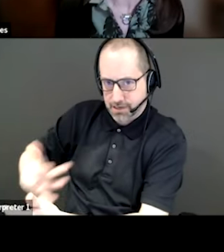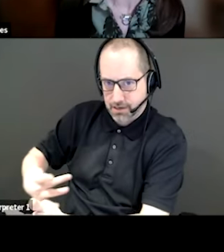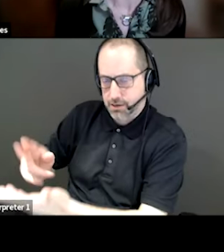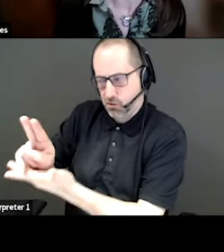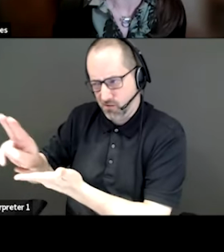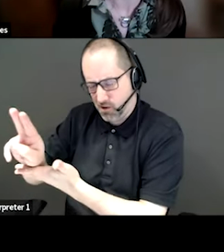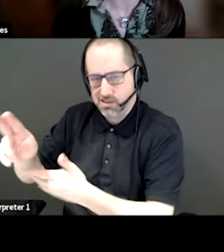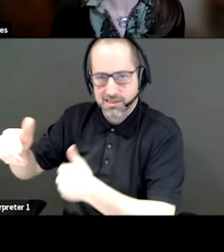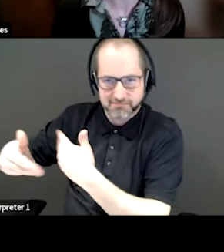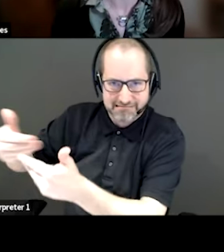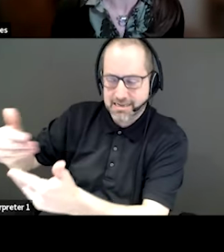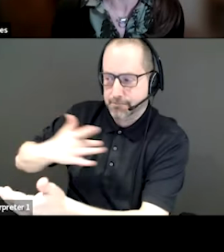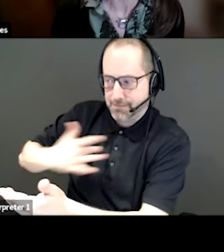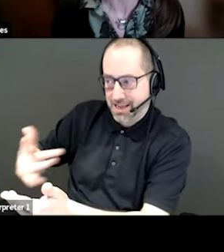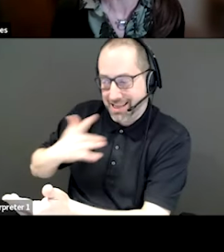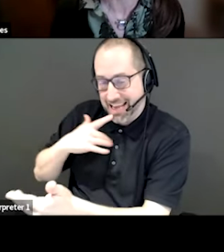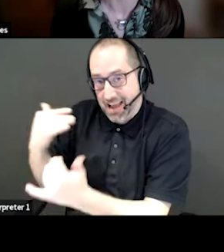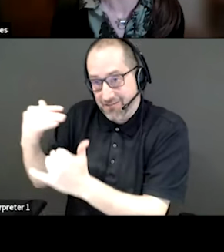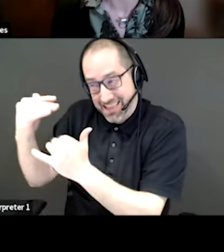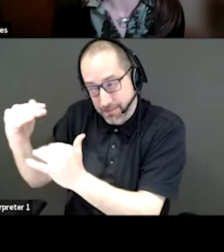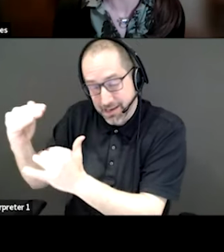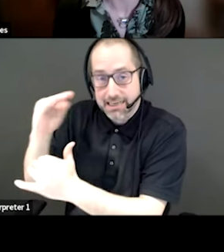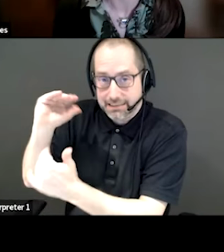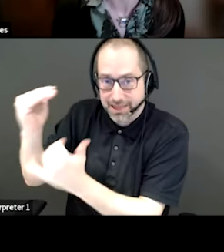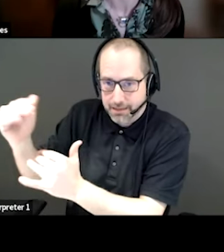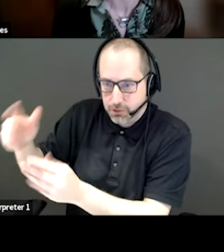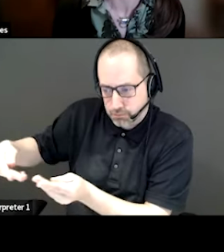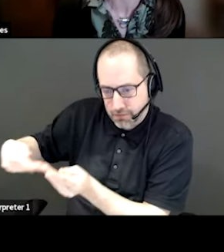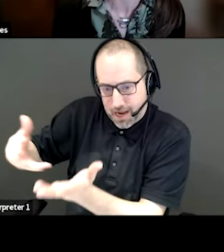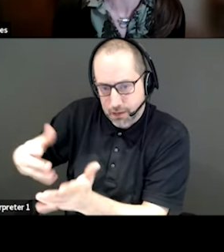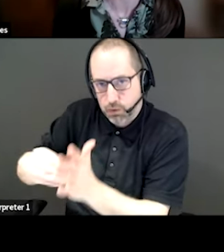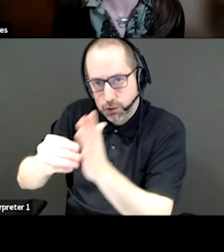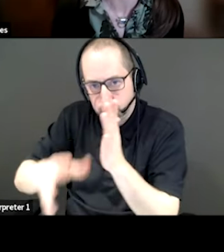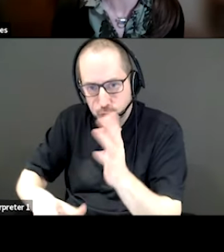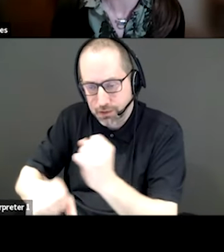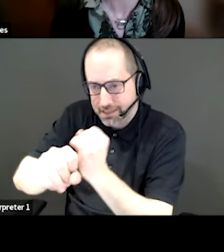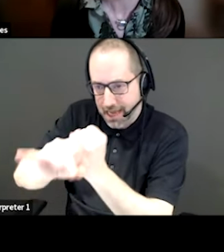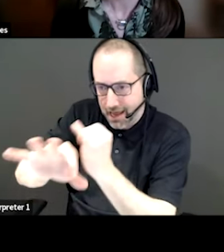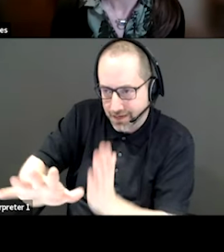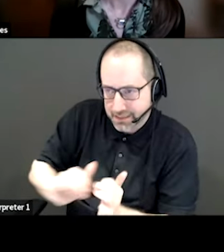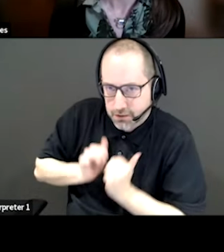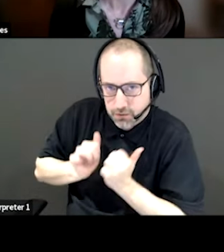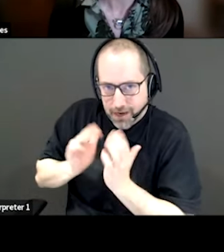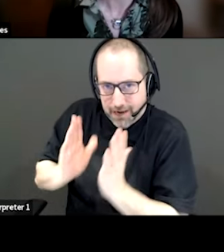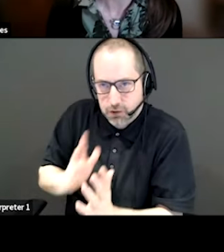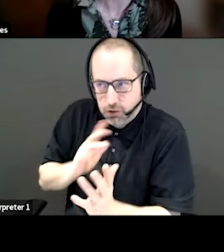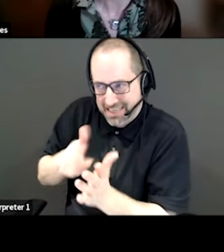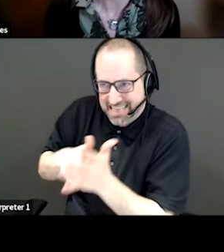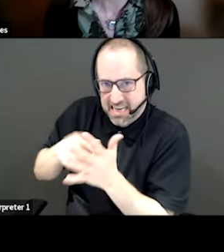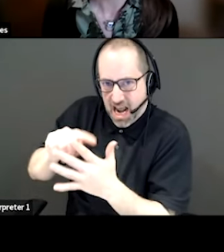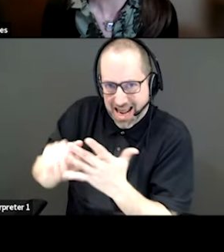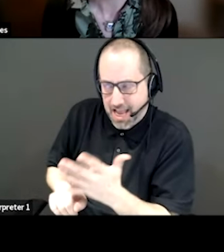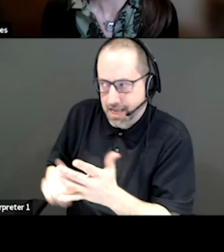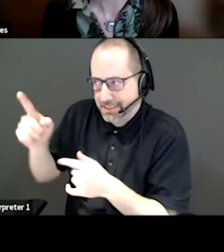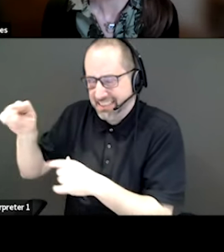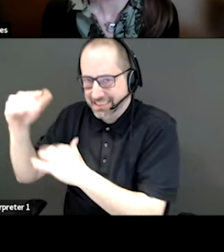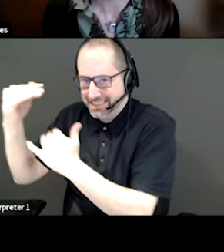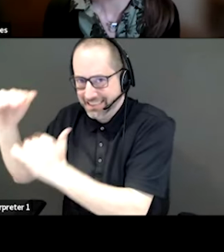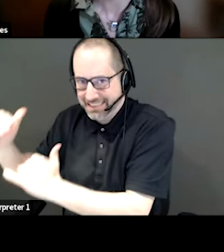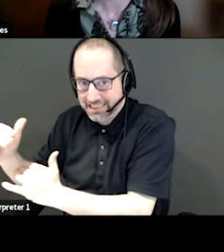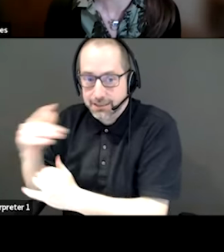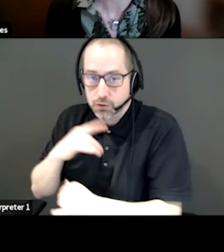sometimes limited in their ability to provide what students and advocates and survivors might be looking for. These posts offer foundational